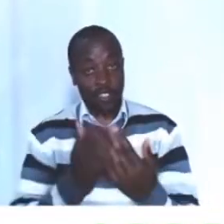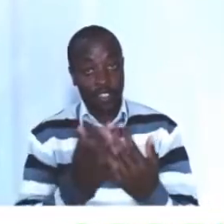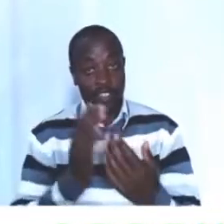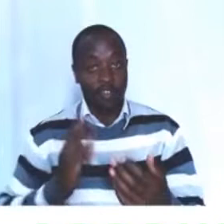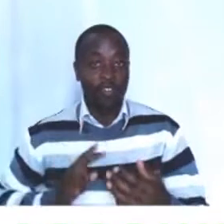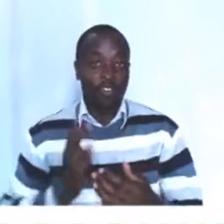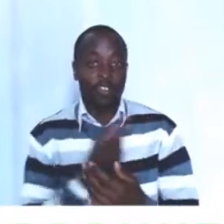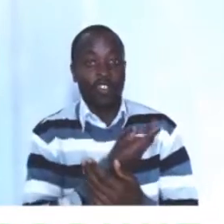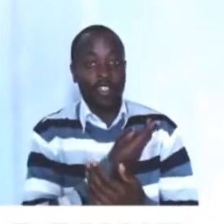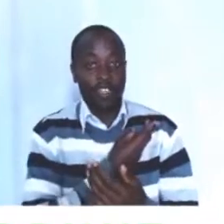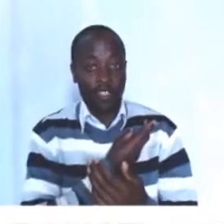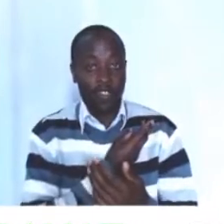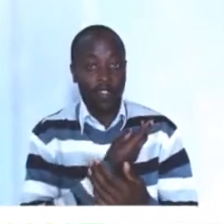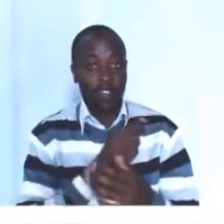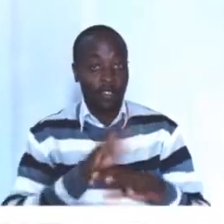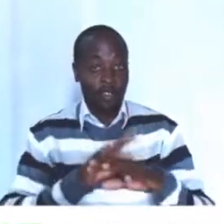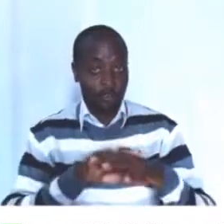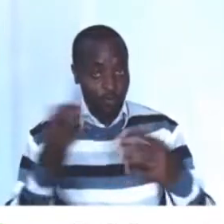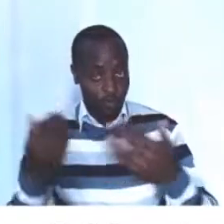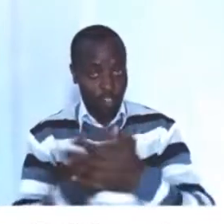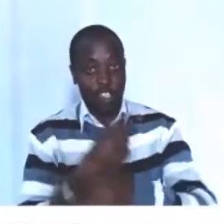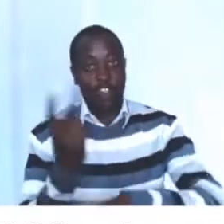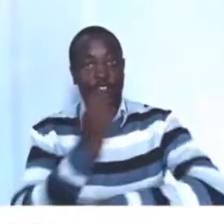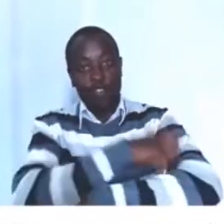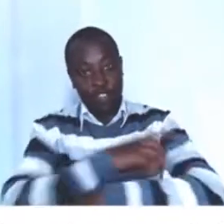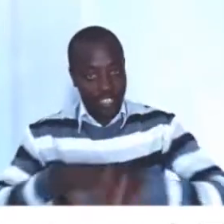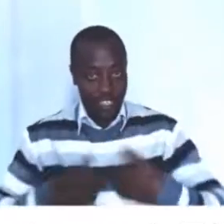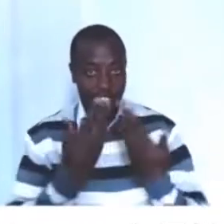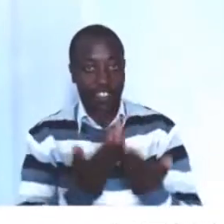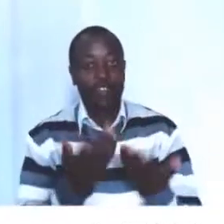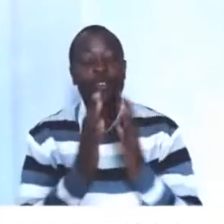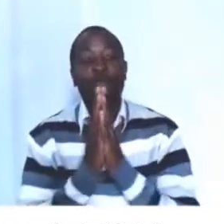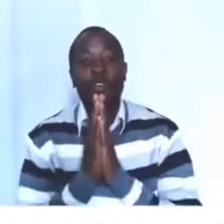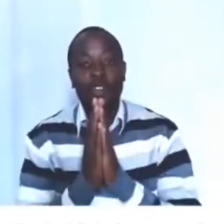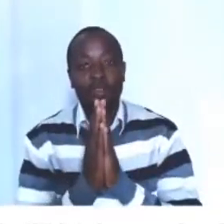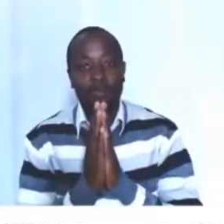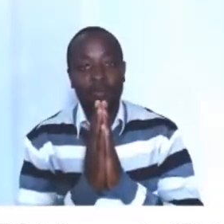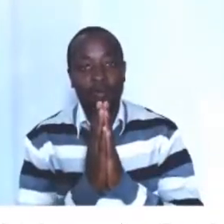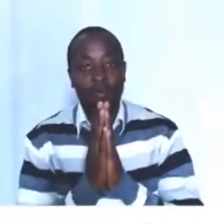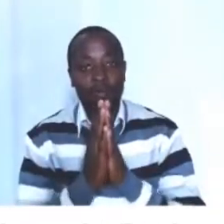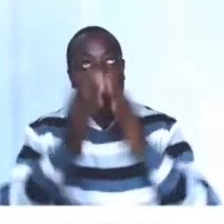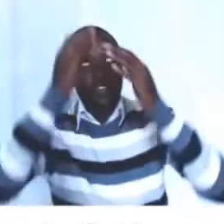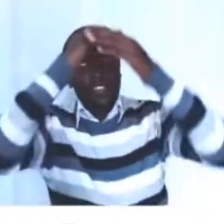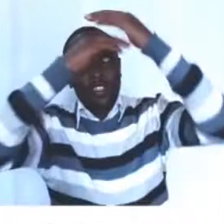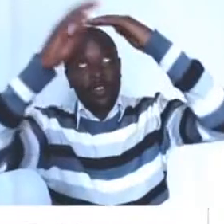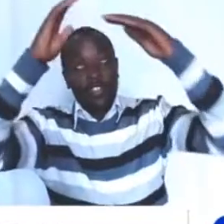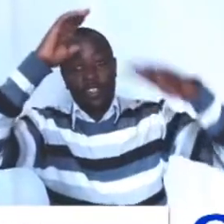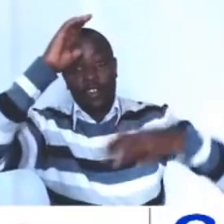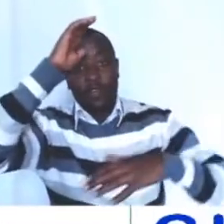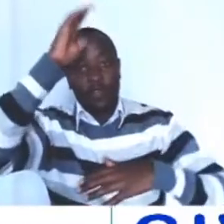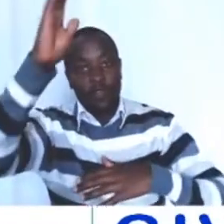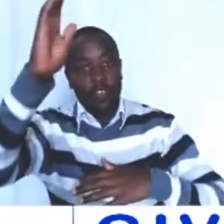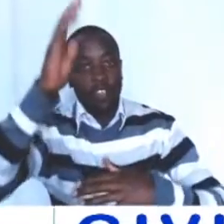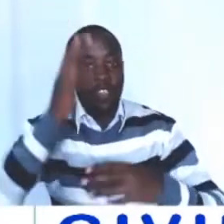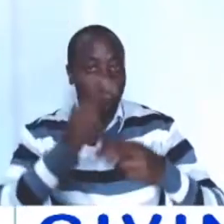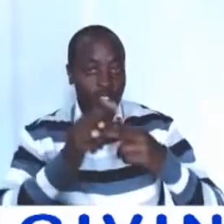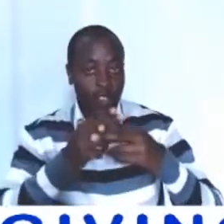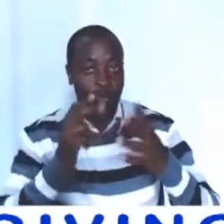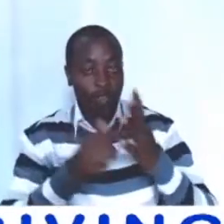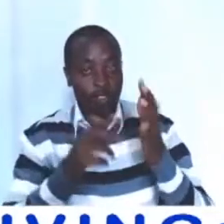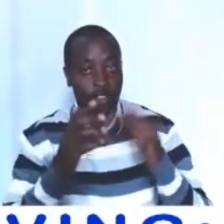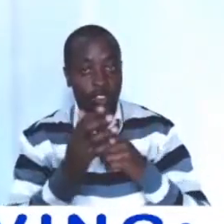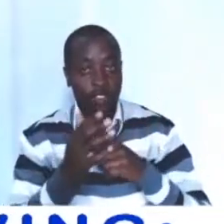grateful for this new day that he has granted us. Let's pray. Heavenly Father, in the name of Jesus, we bow in